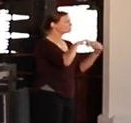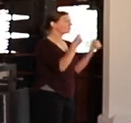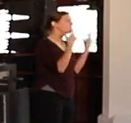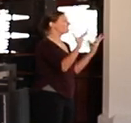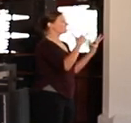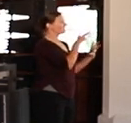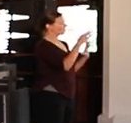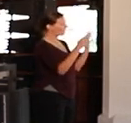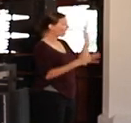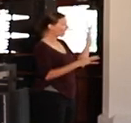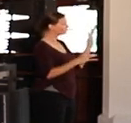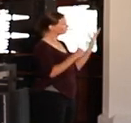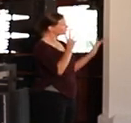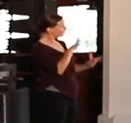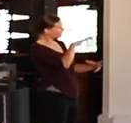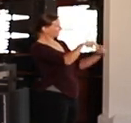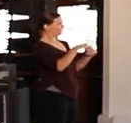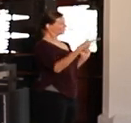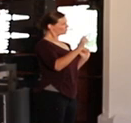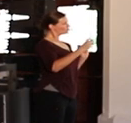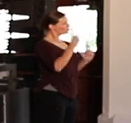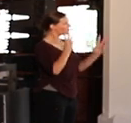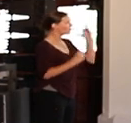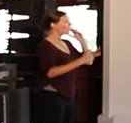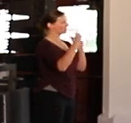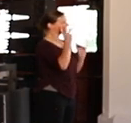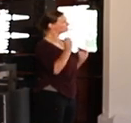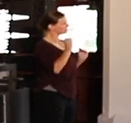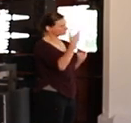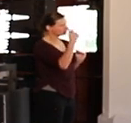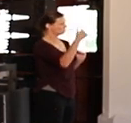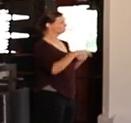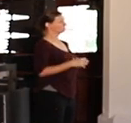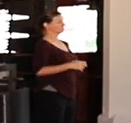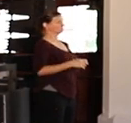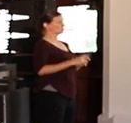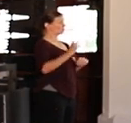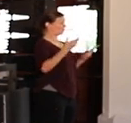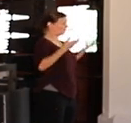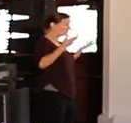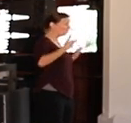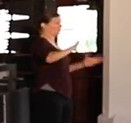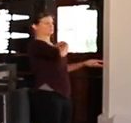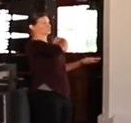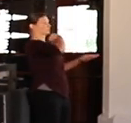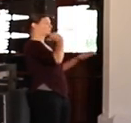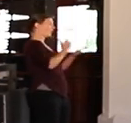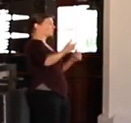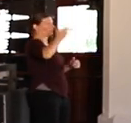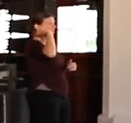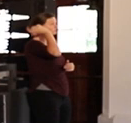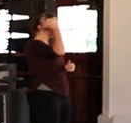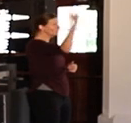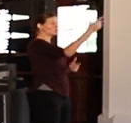of the college so that you can feel and you can get the best experience. So that long after you have left and you've graduated,